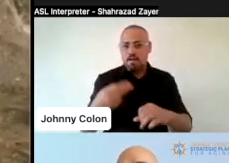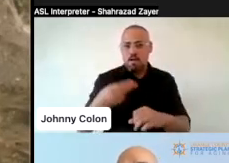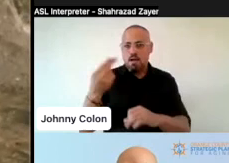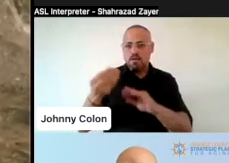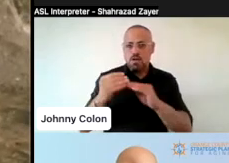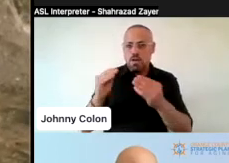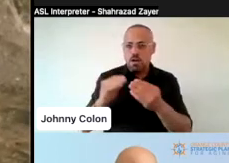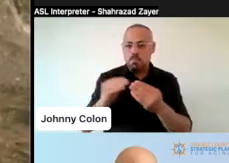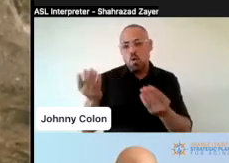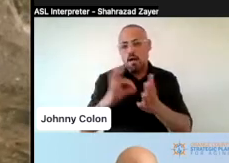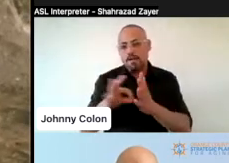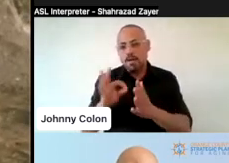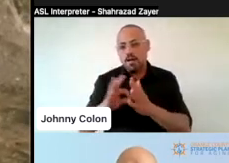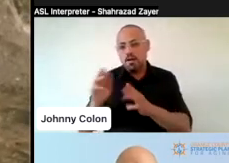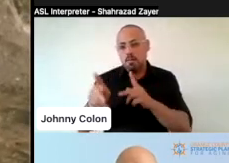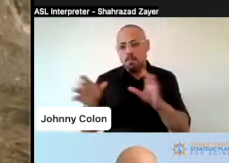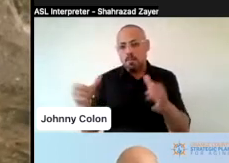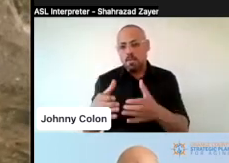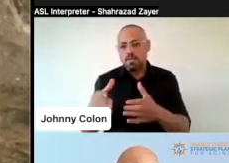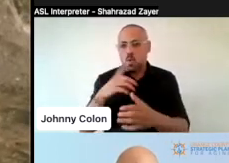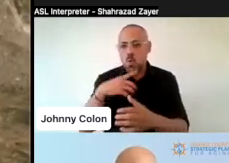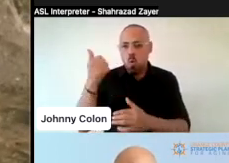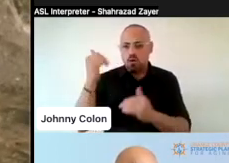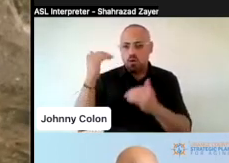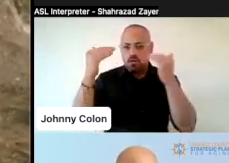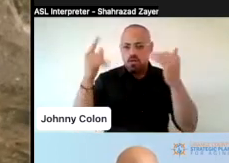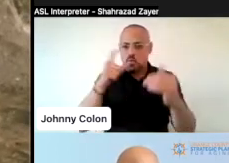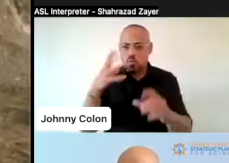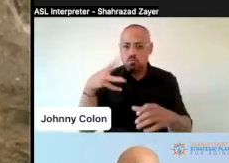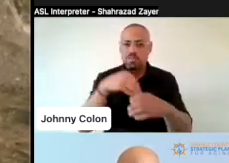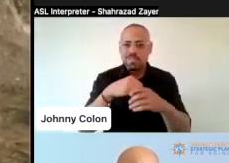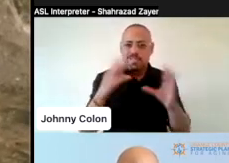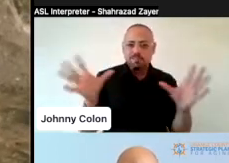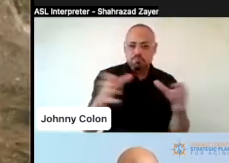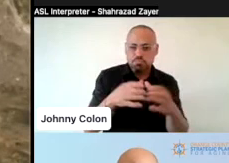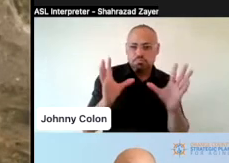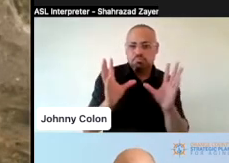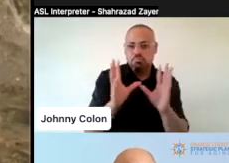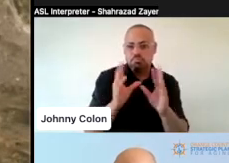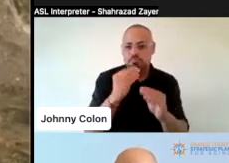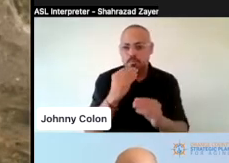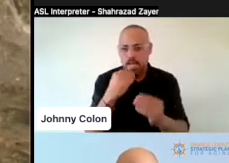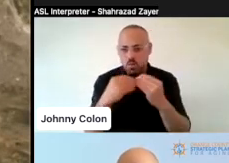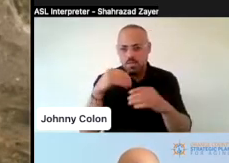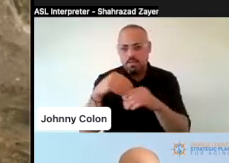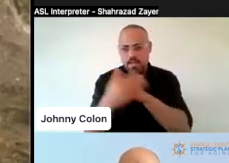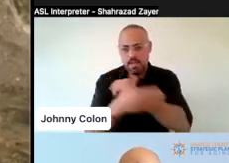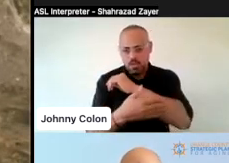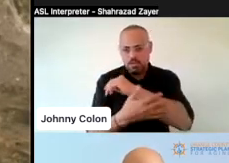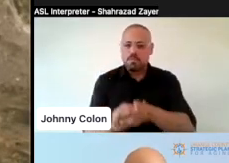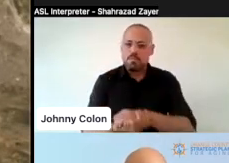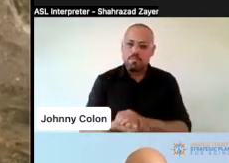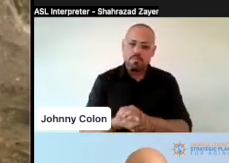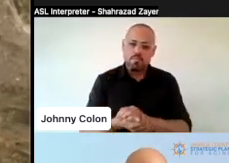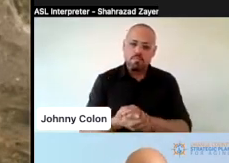or higher counts of population of older adults who participate in congregate meals in the county. So